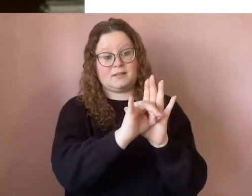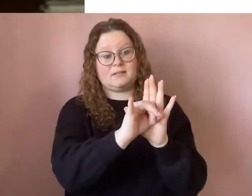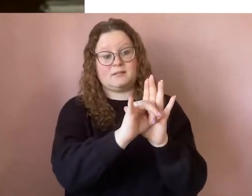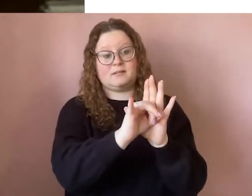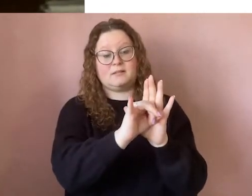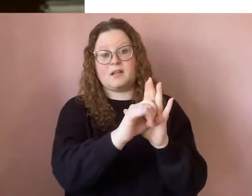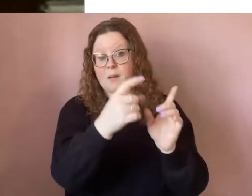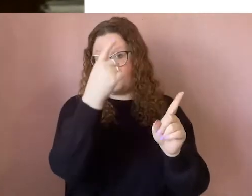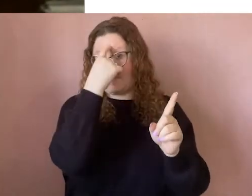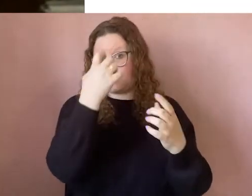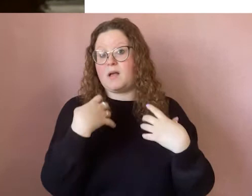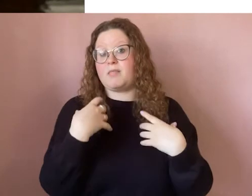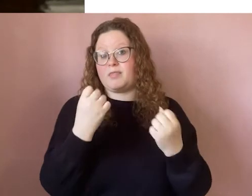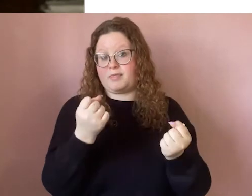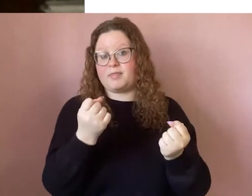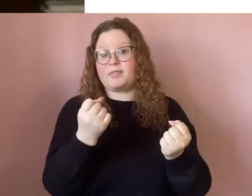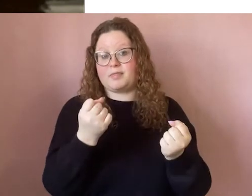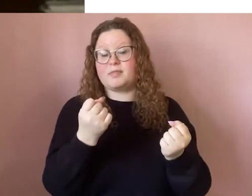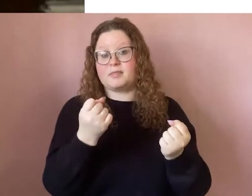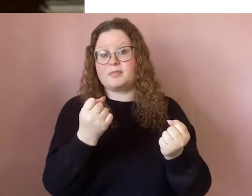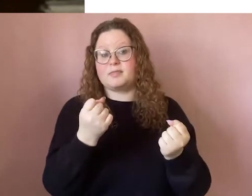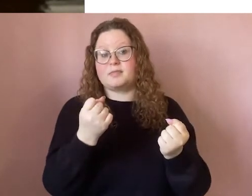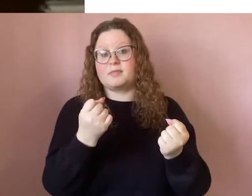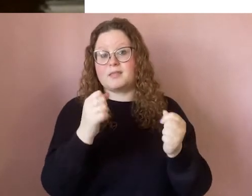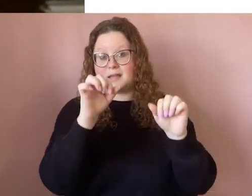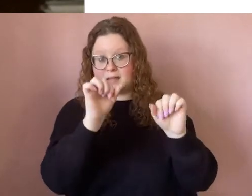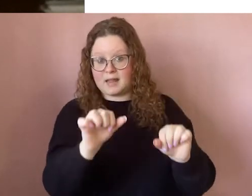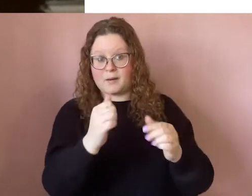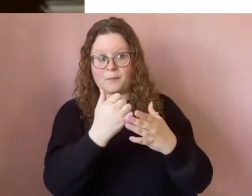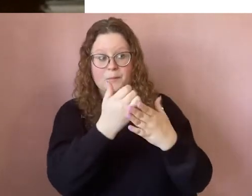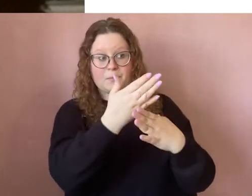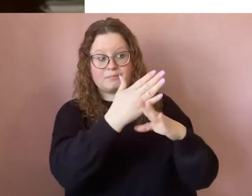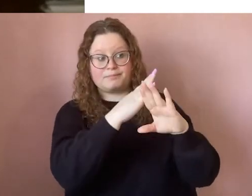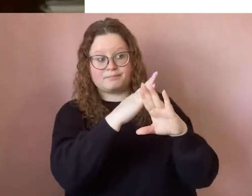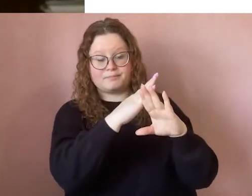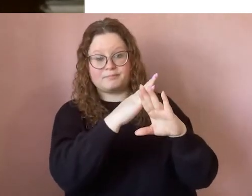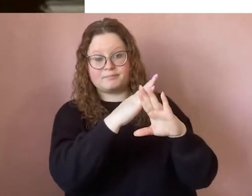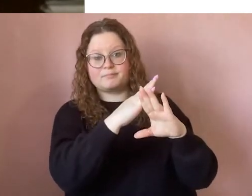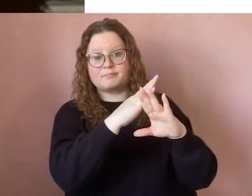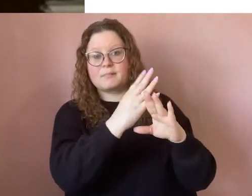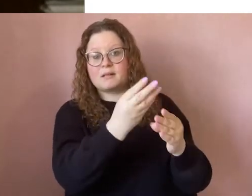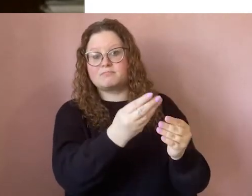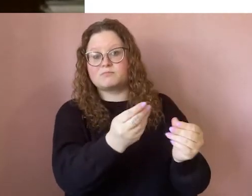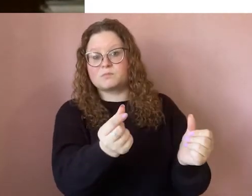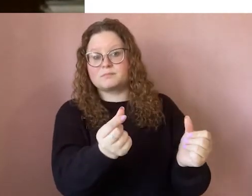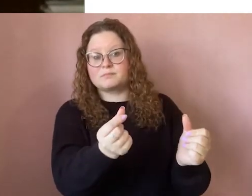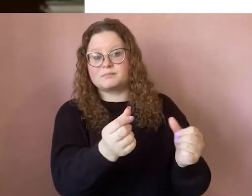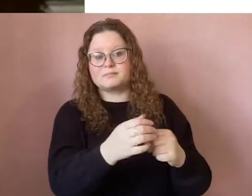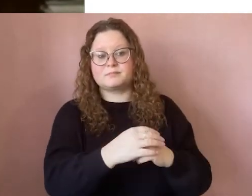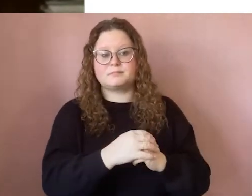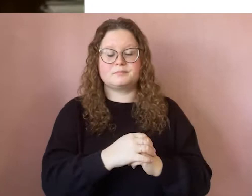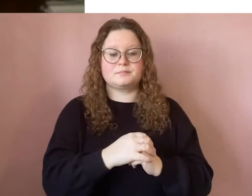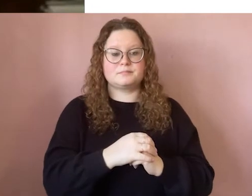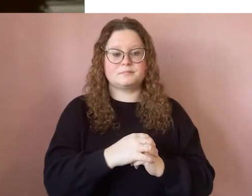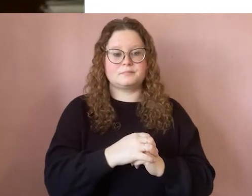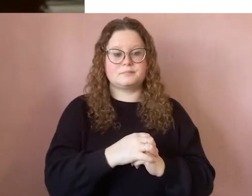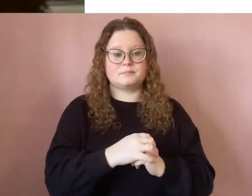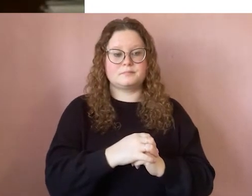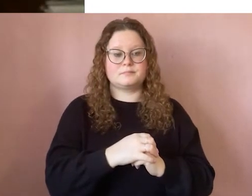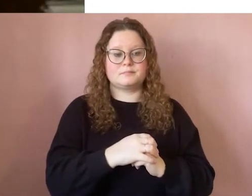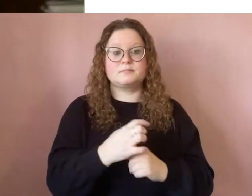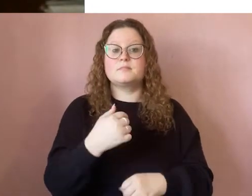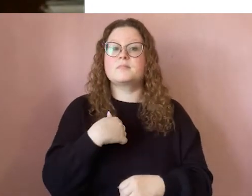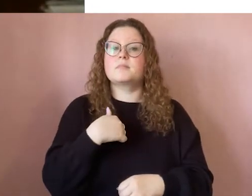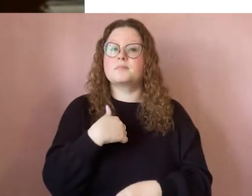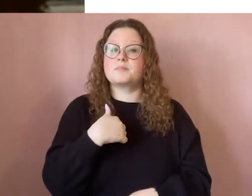mental illness in order to target their prevention and treatment. I have just joined the board of a public company